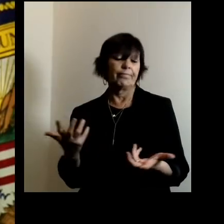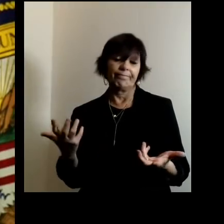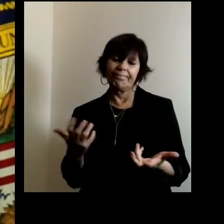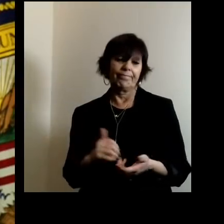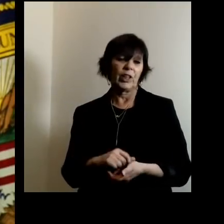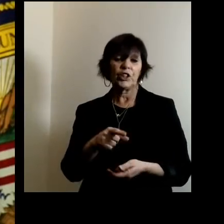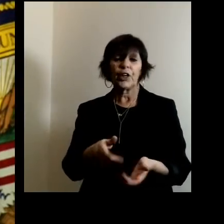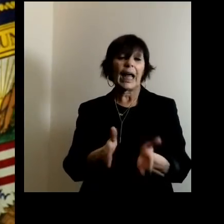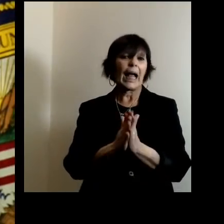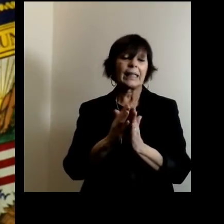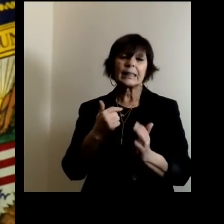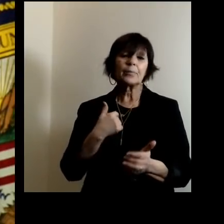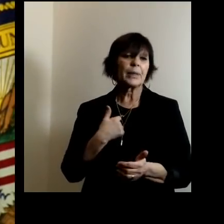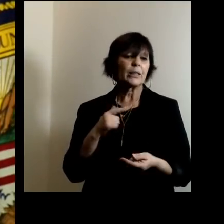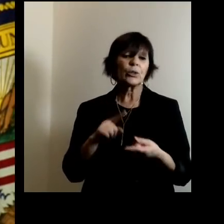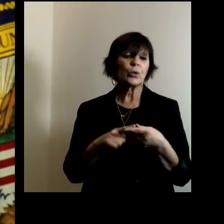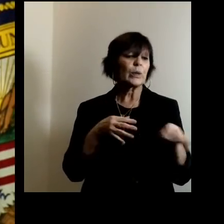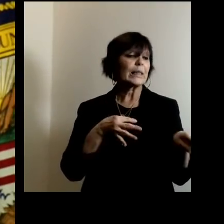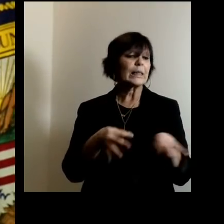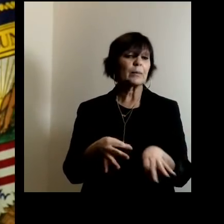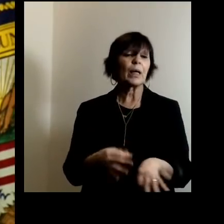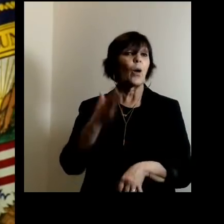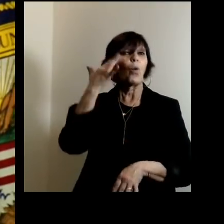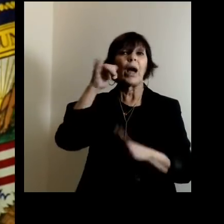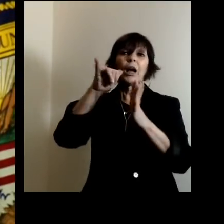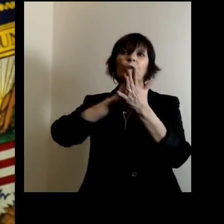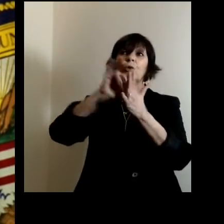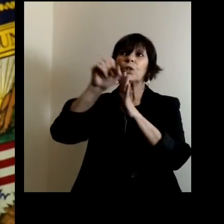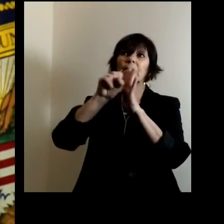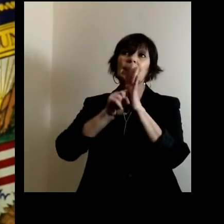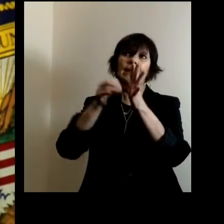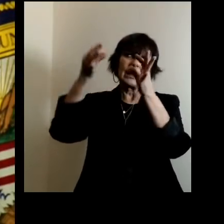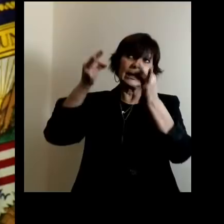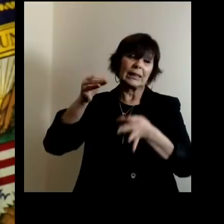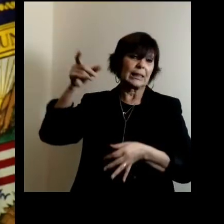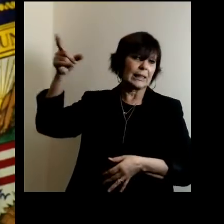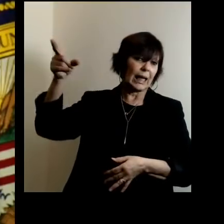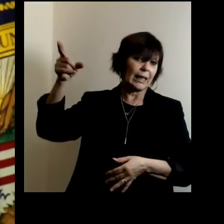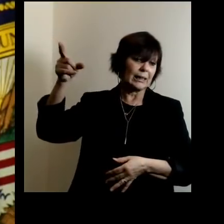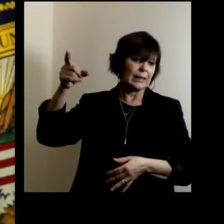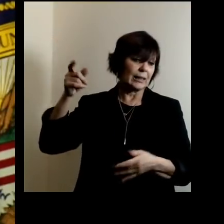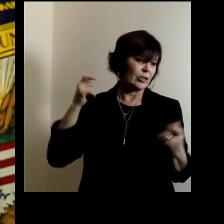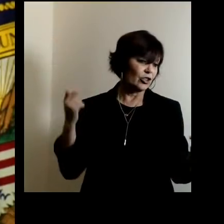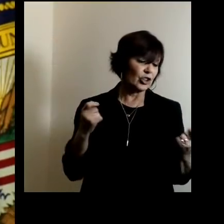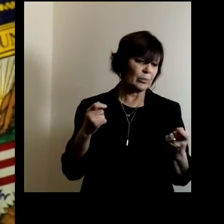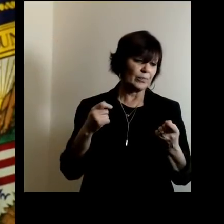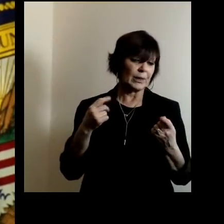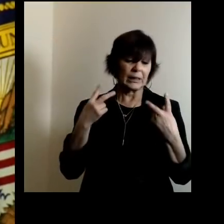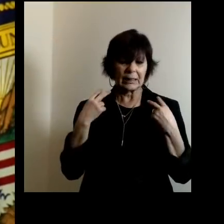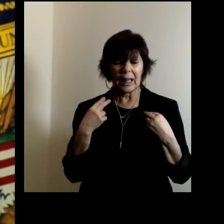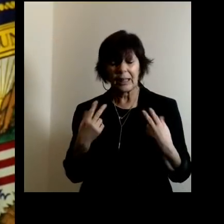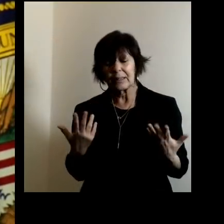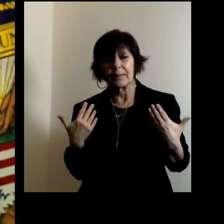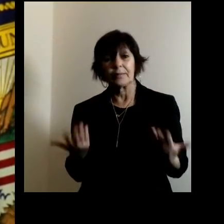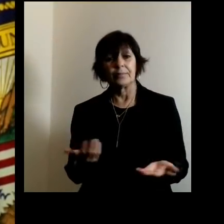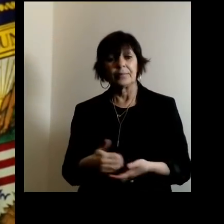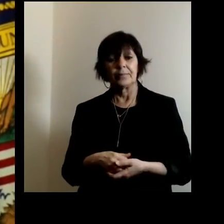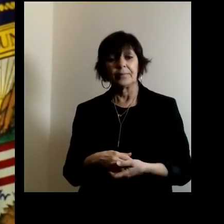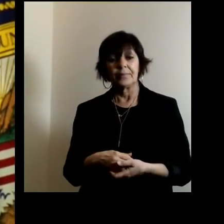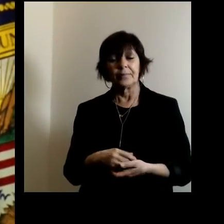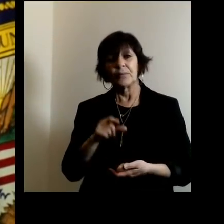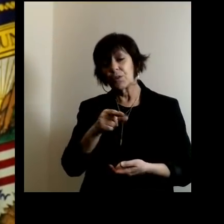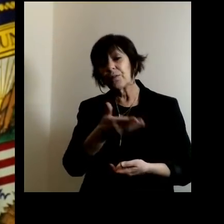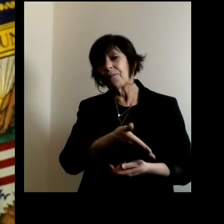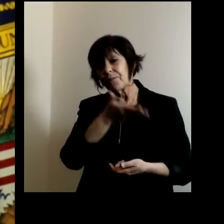You're asking me to explain why New York State has made a determination as it pertains for all of New York State. You